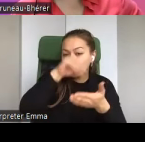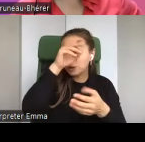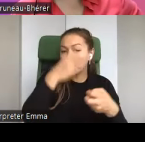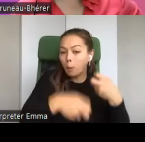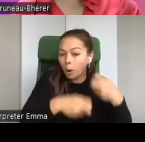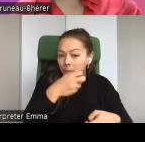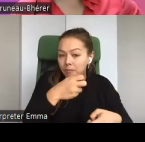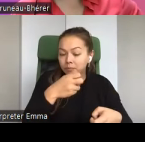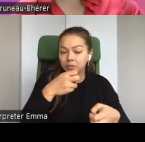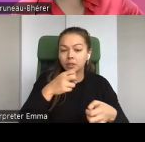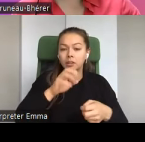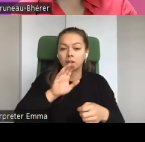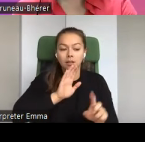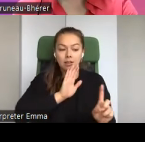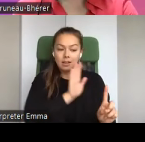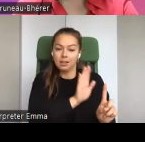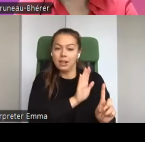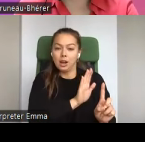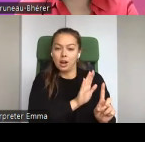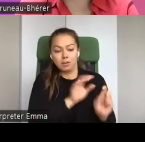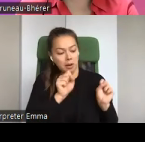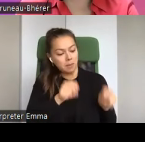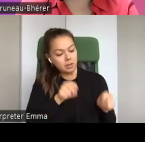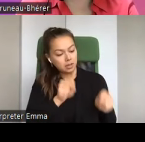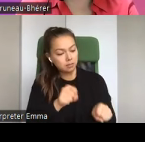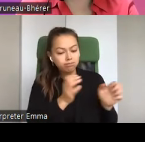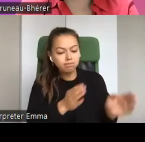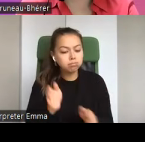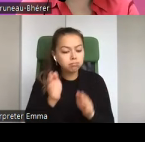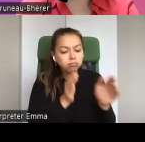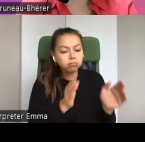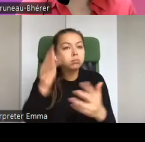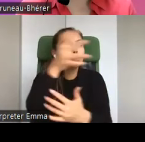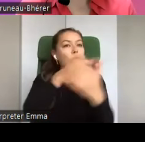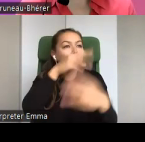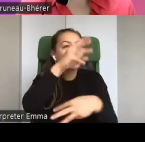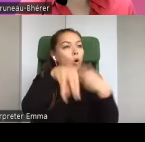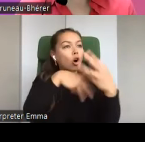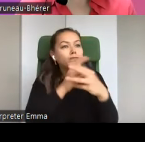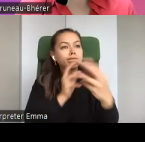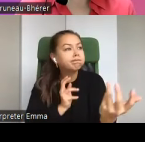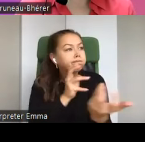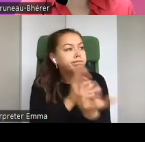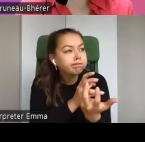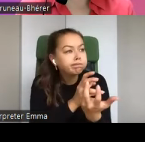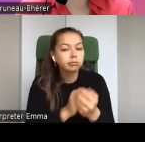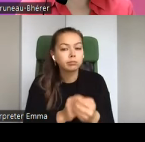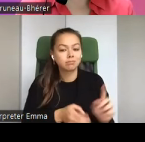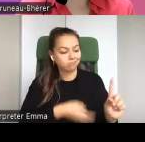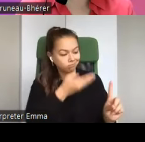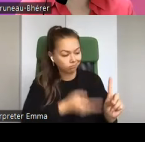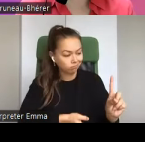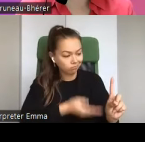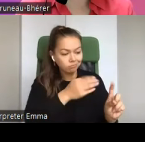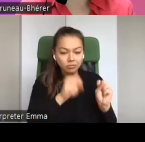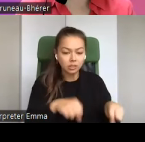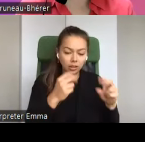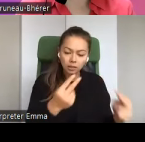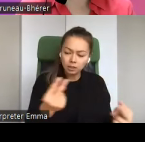to organize themselves in a social world, their capacity to reflect, to learn from their